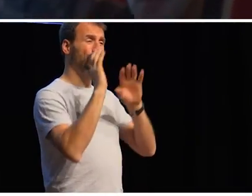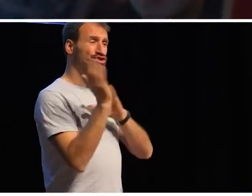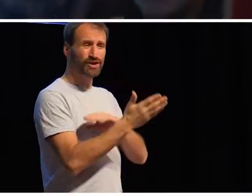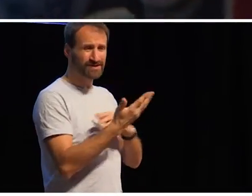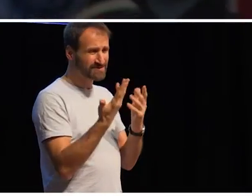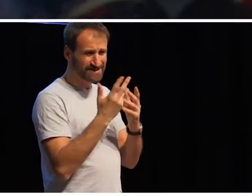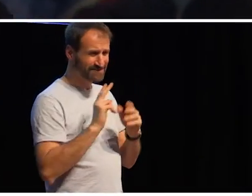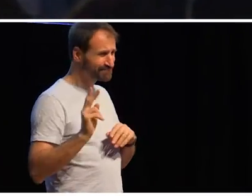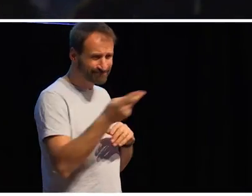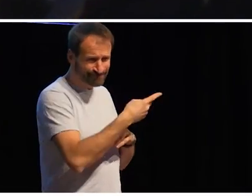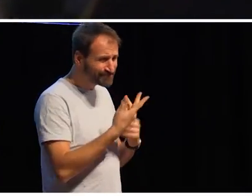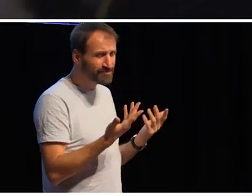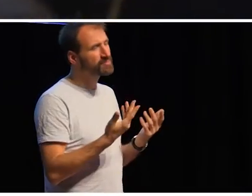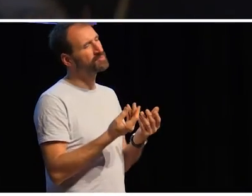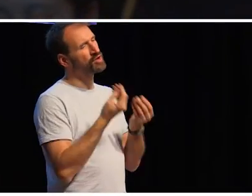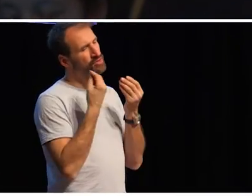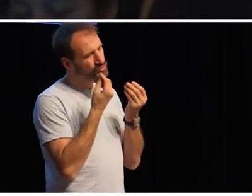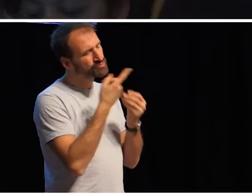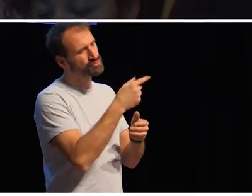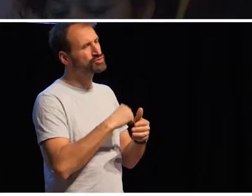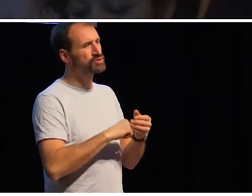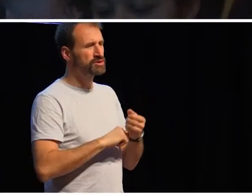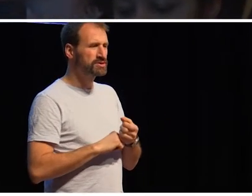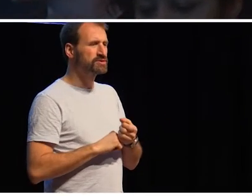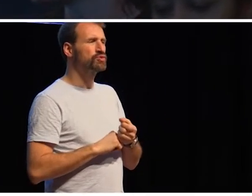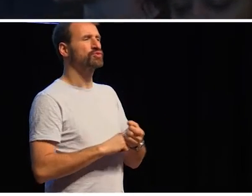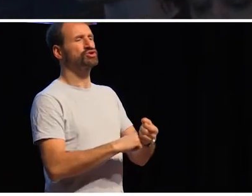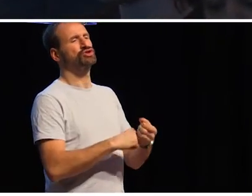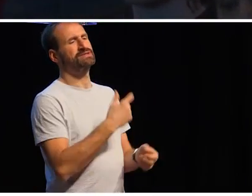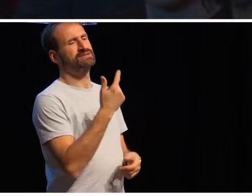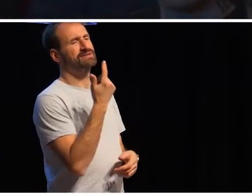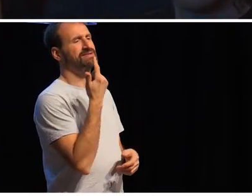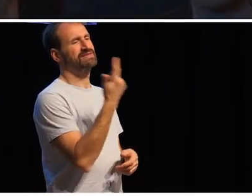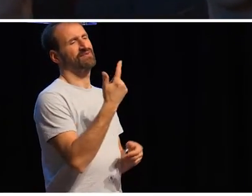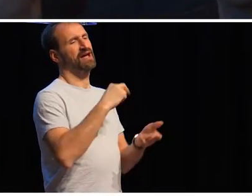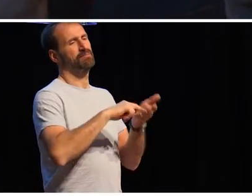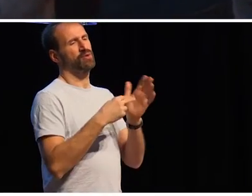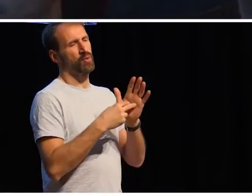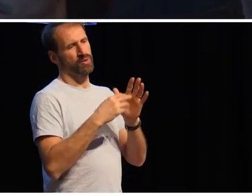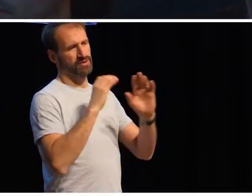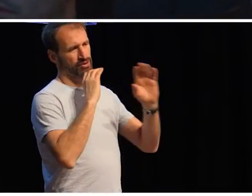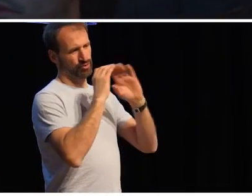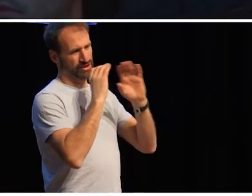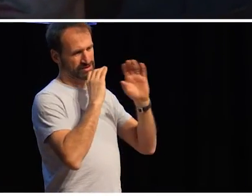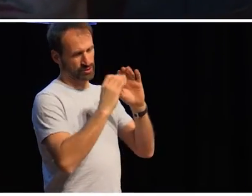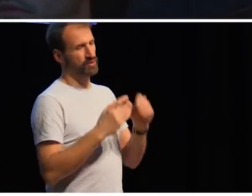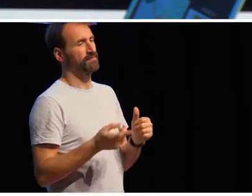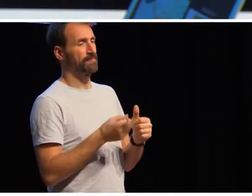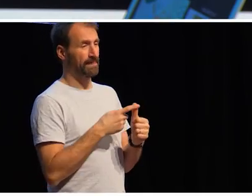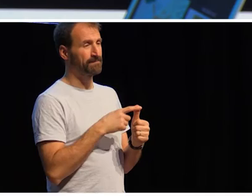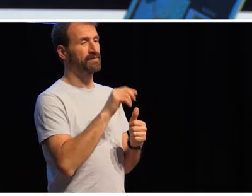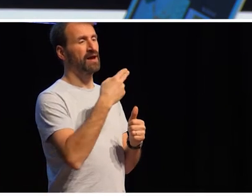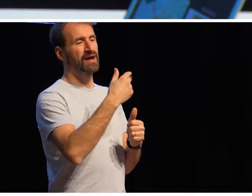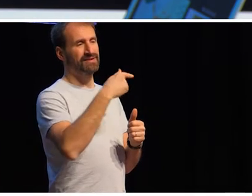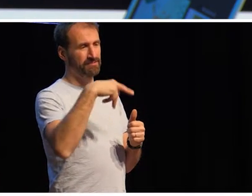they usually have support, or most of them support two methods of communication. First one is